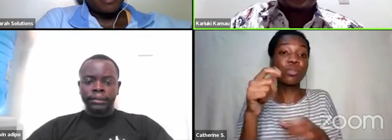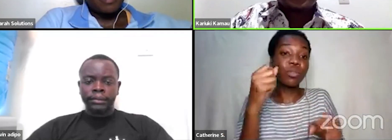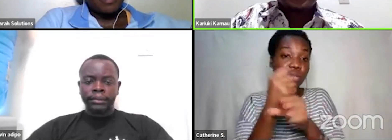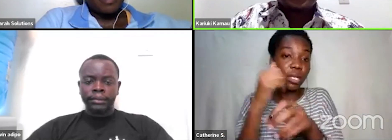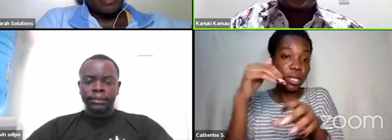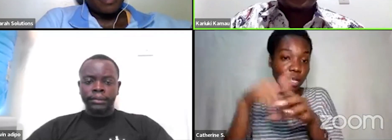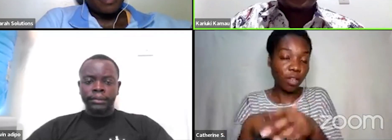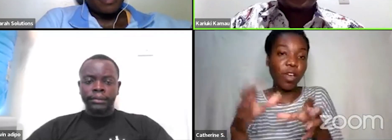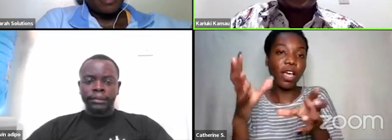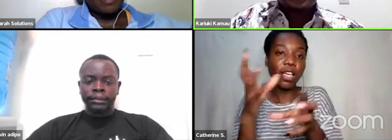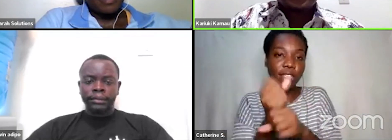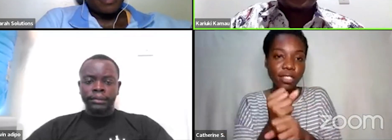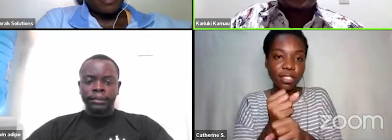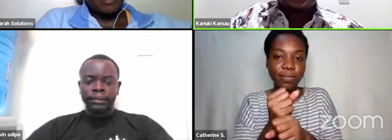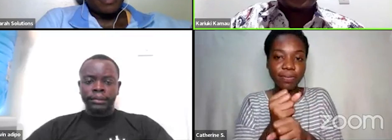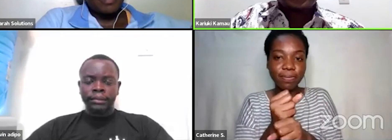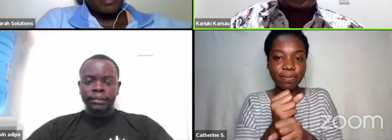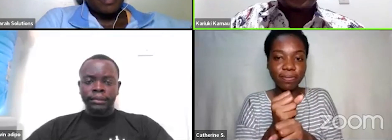organization,